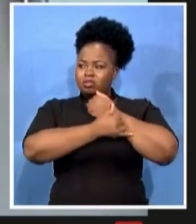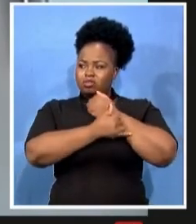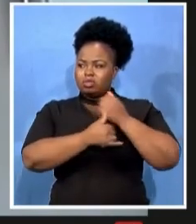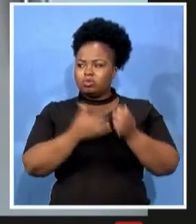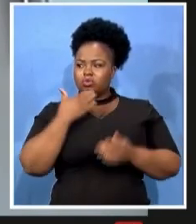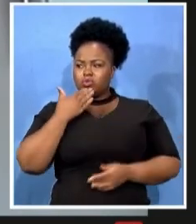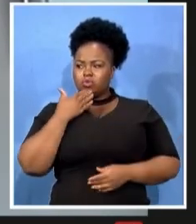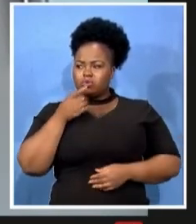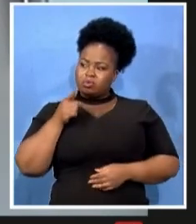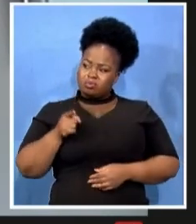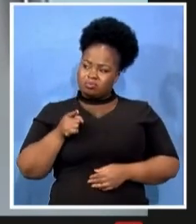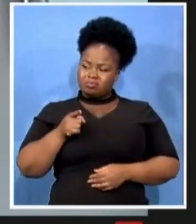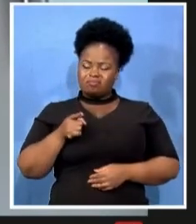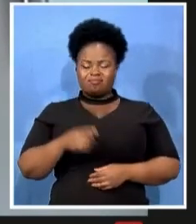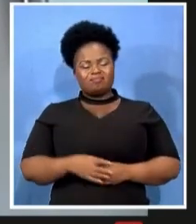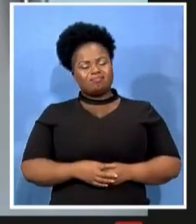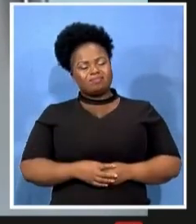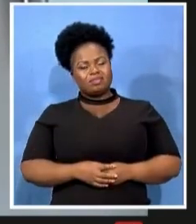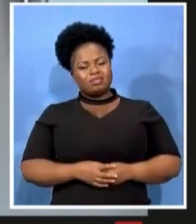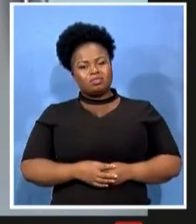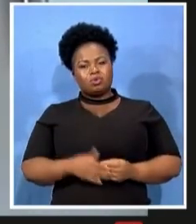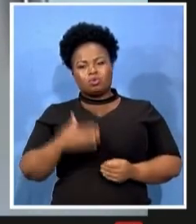torrid time with this pandemic.